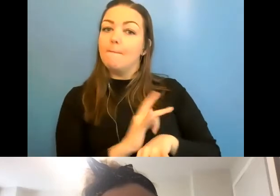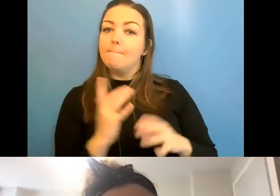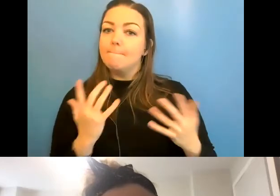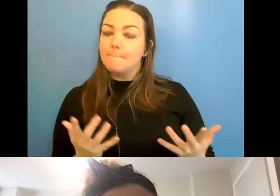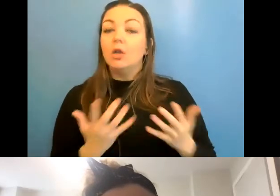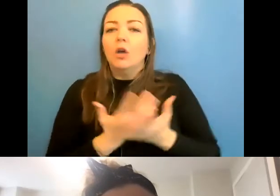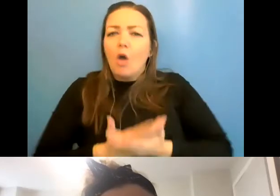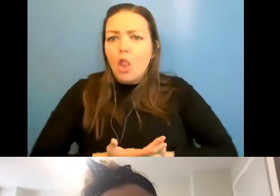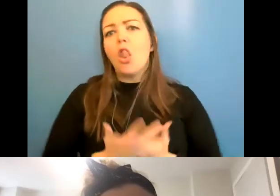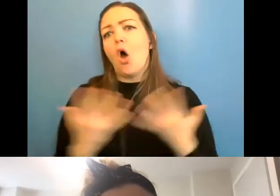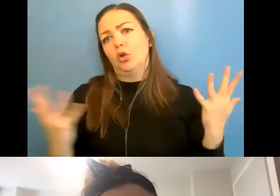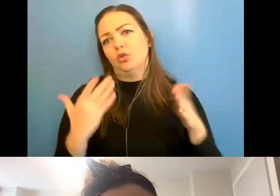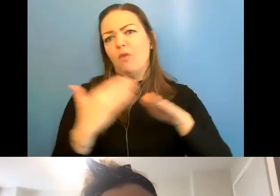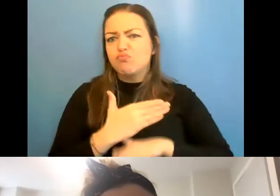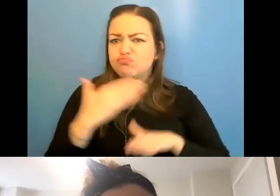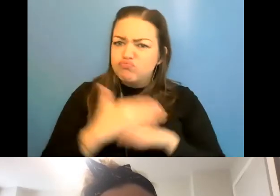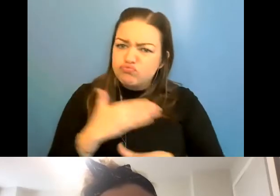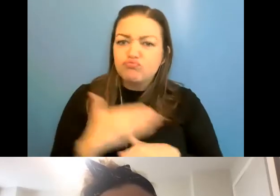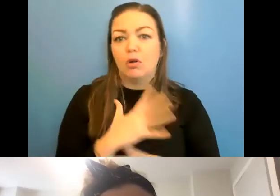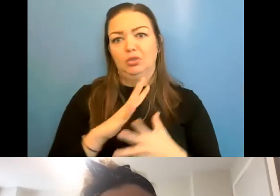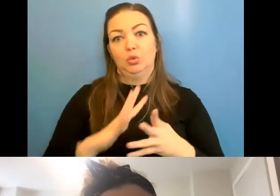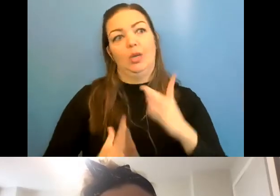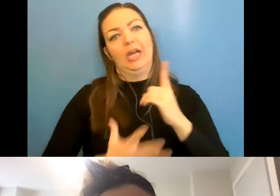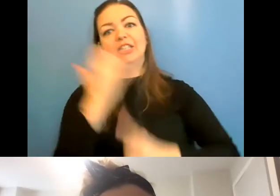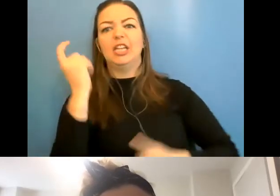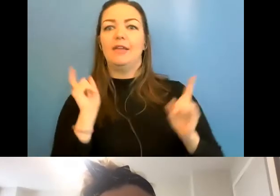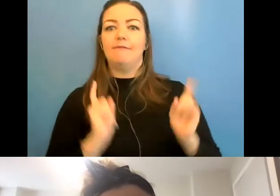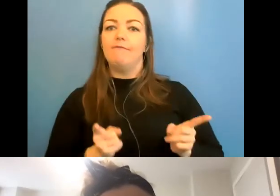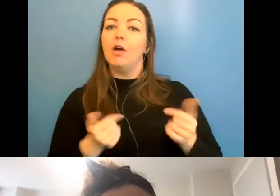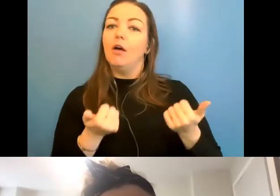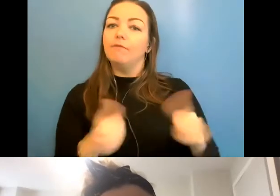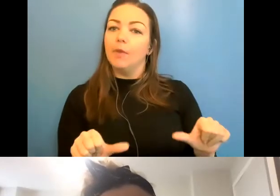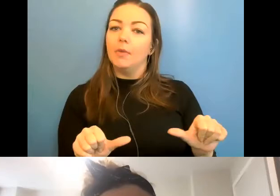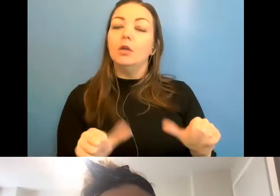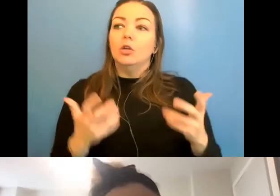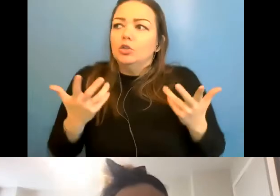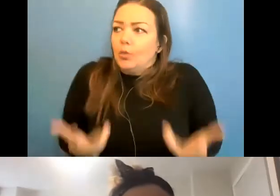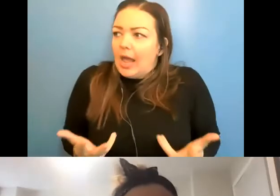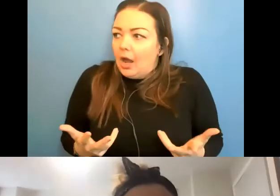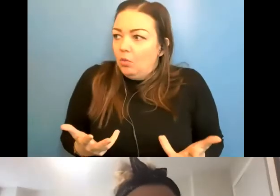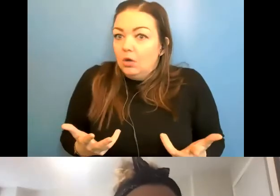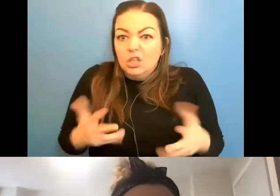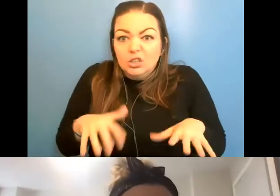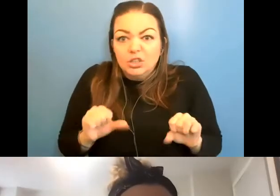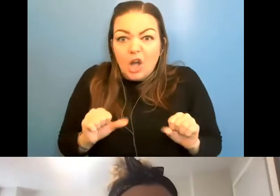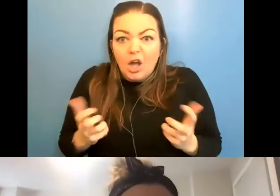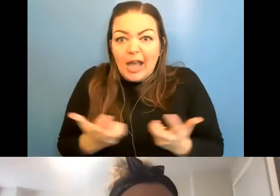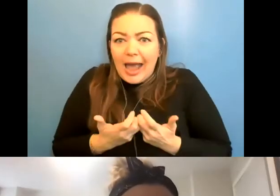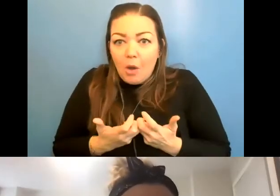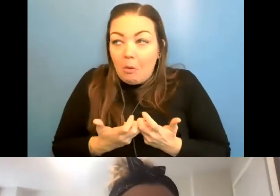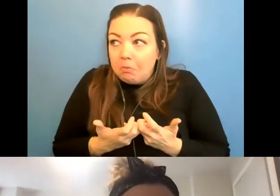work to be done in. And I think the big challenge is working out where to start, in a way, and what the most pressing things